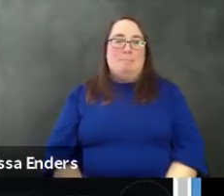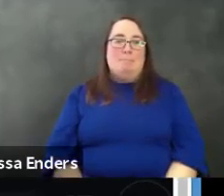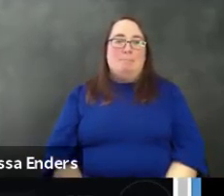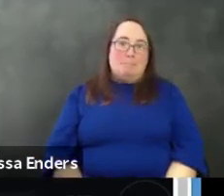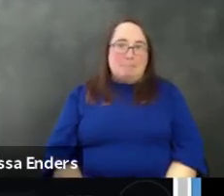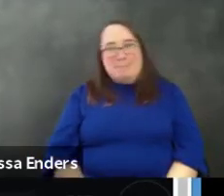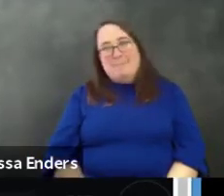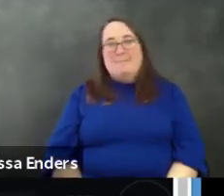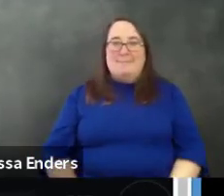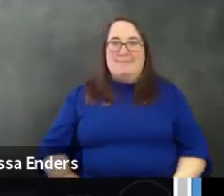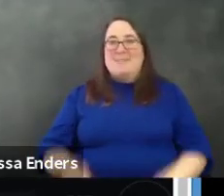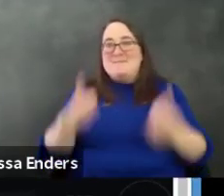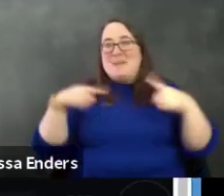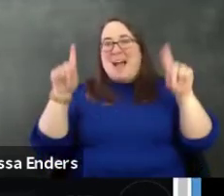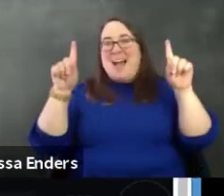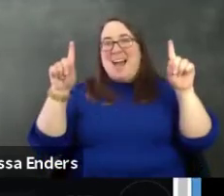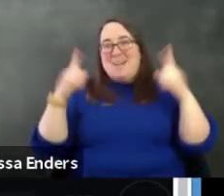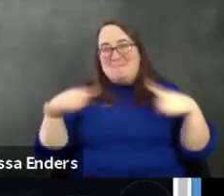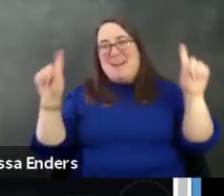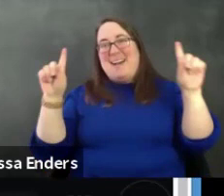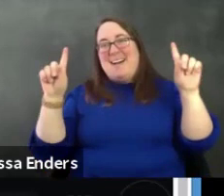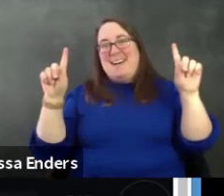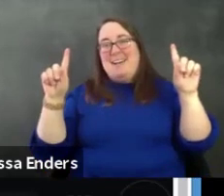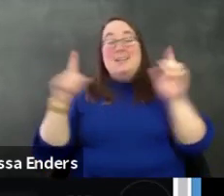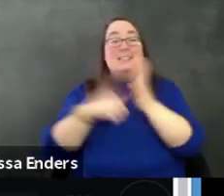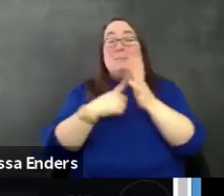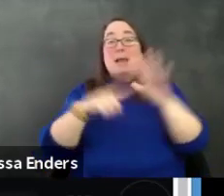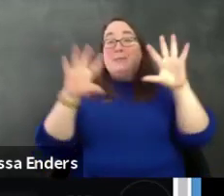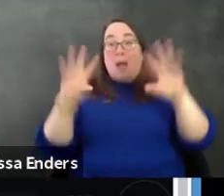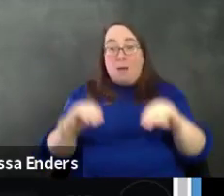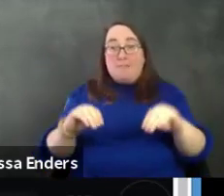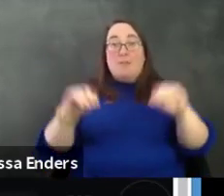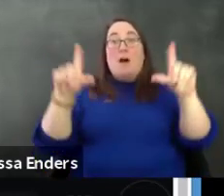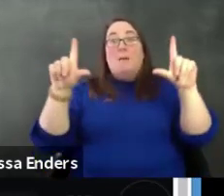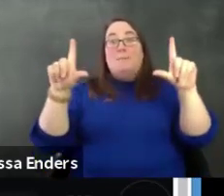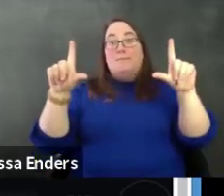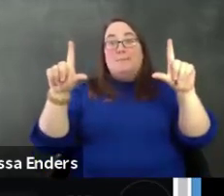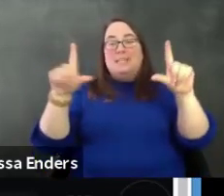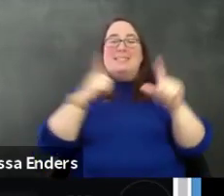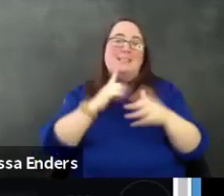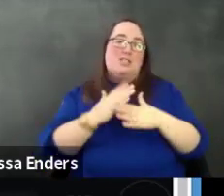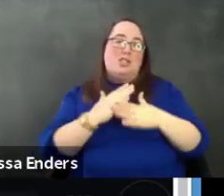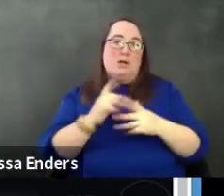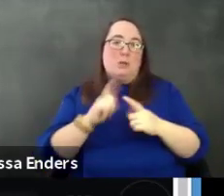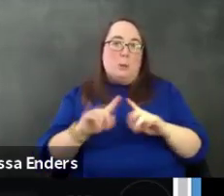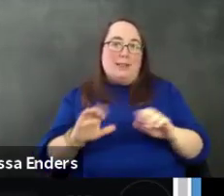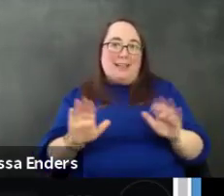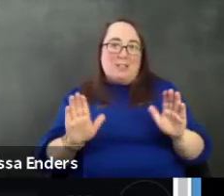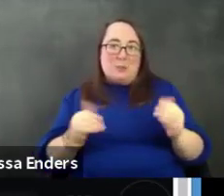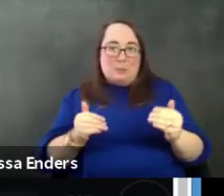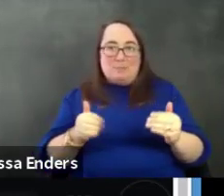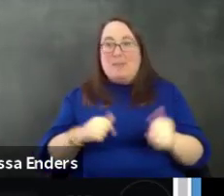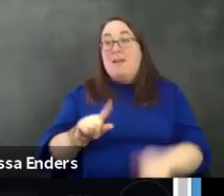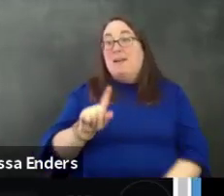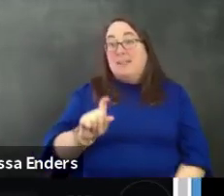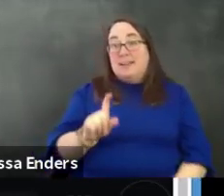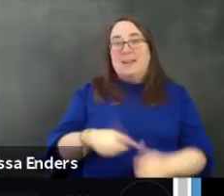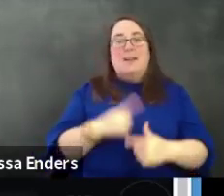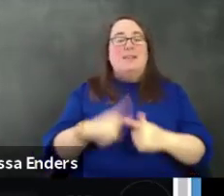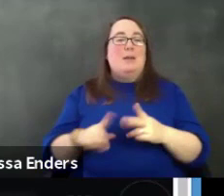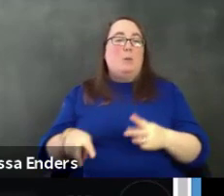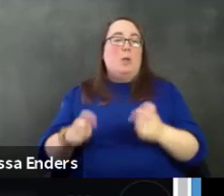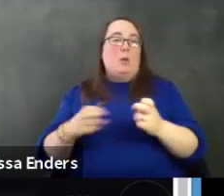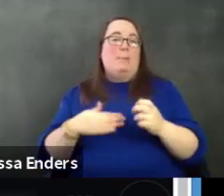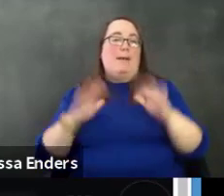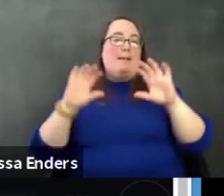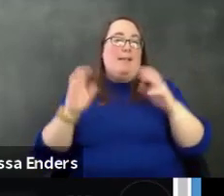And there we go. Sometimes it's just a click and restart. So it says share to classroom. So I'm going to click this and it's going to load my classes